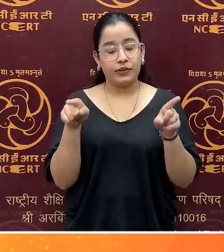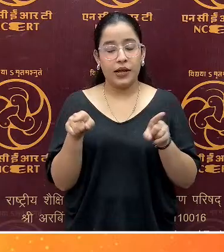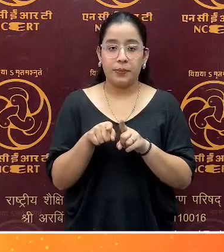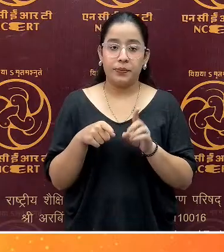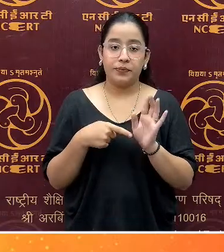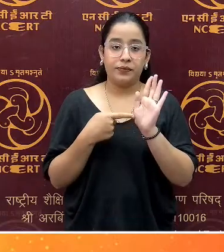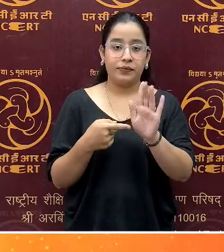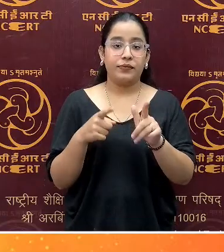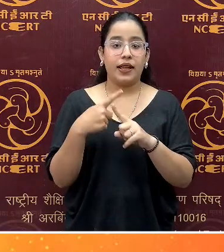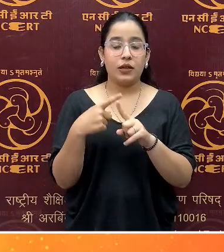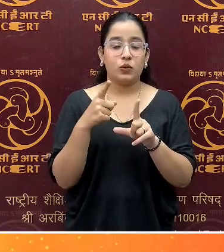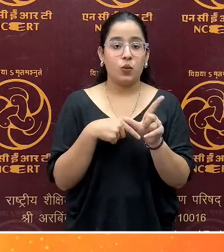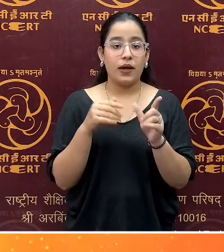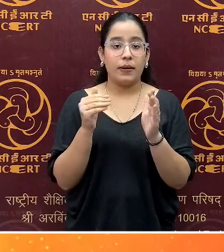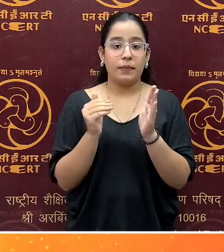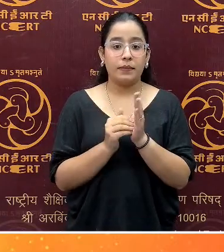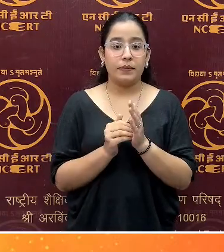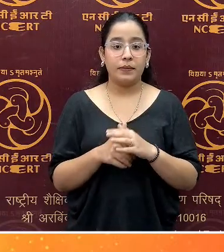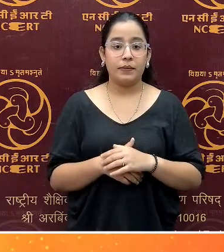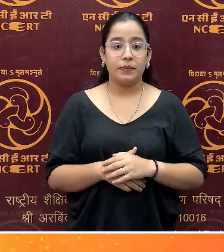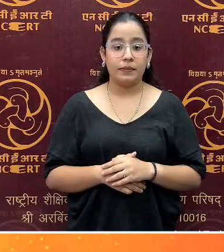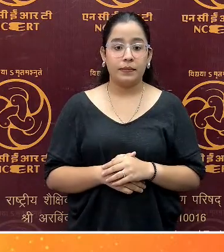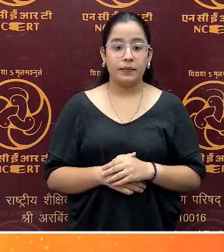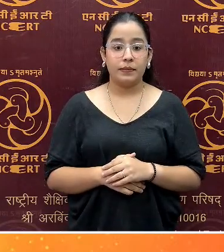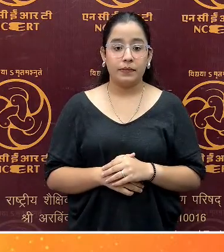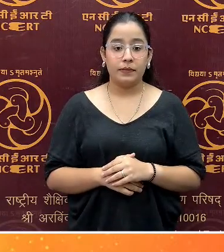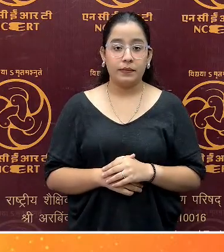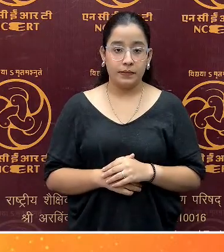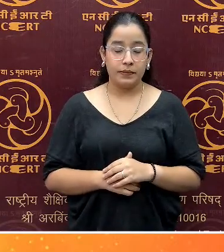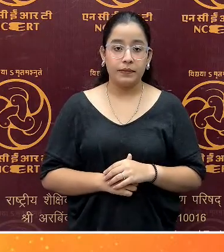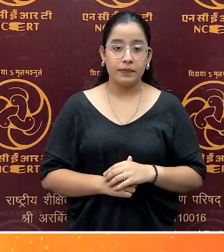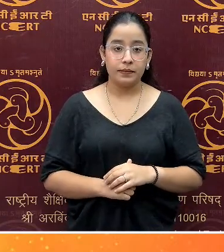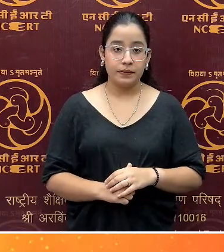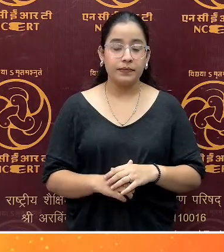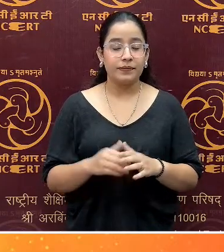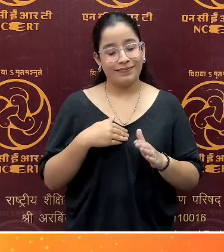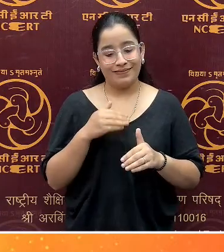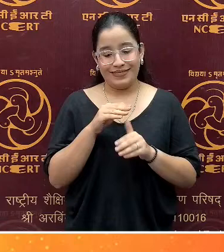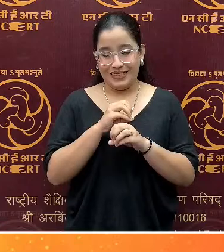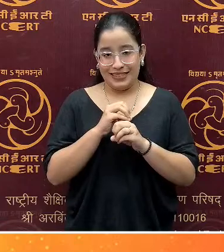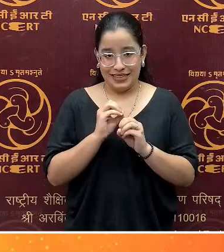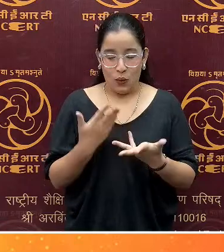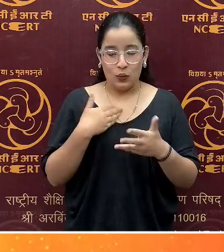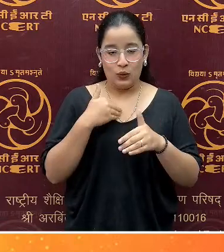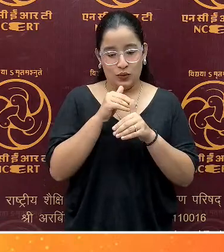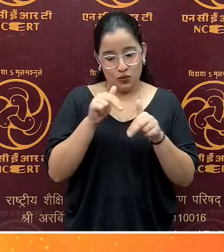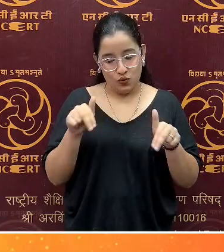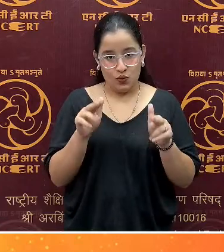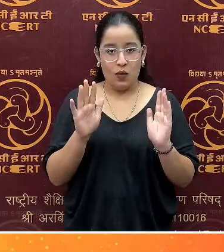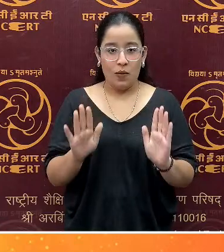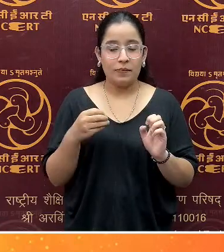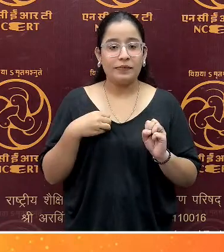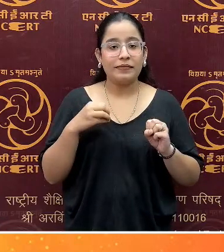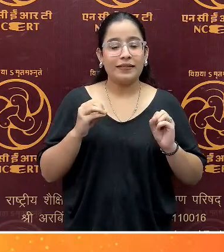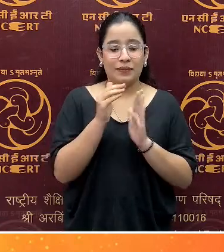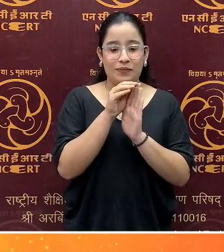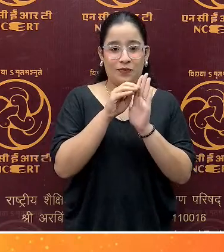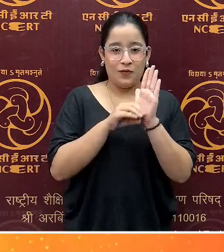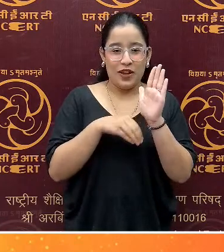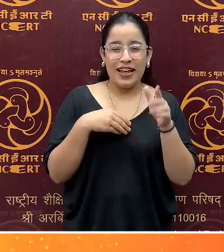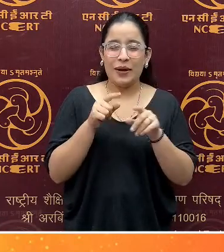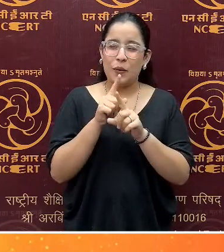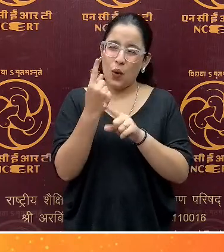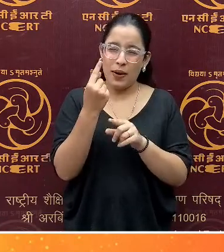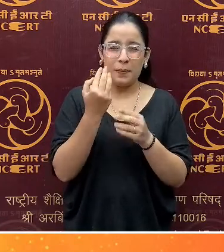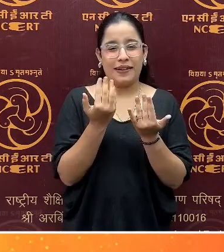is XY plane. Bina ma'am, we have come towards the end of this session, and I would request you to tell our students in just 1